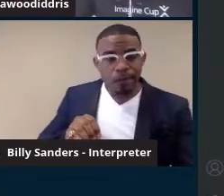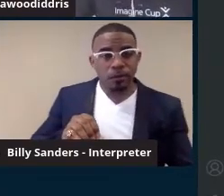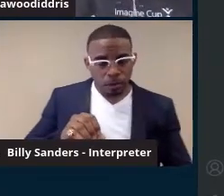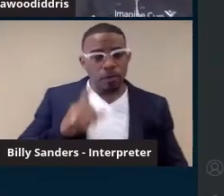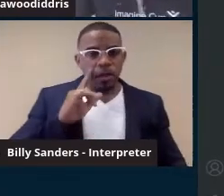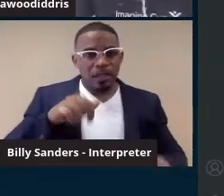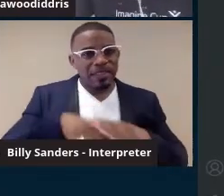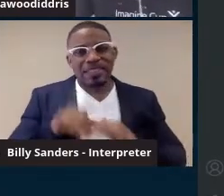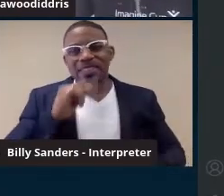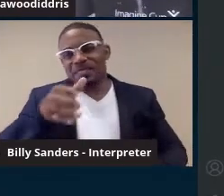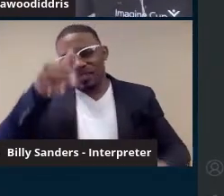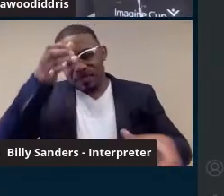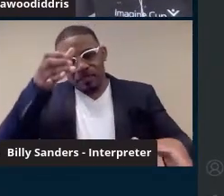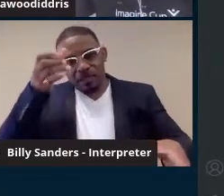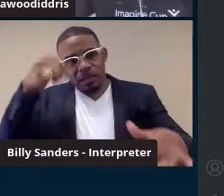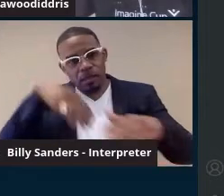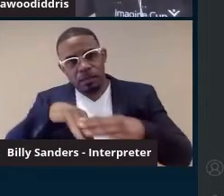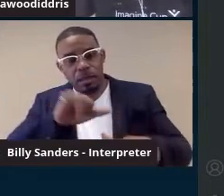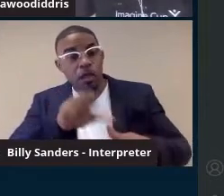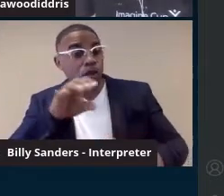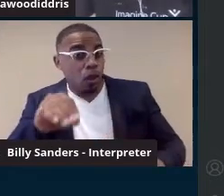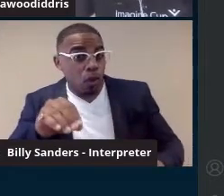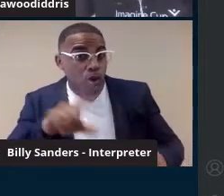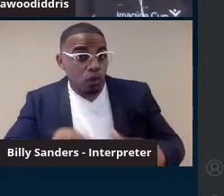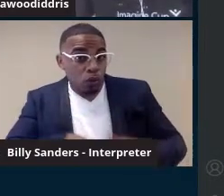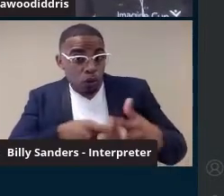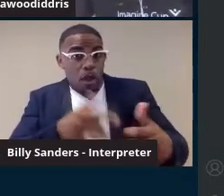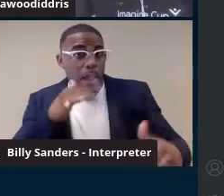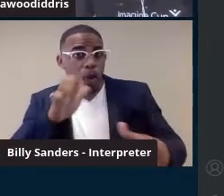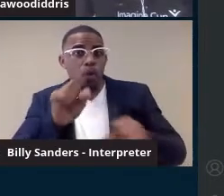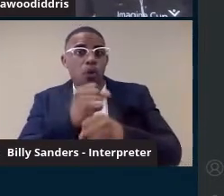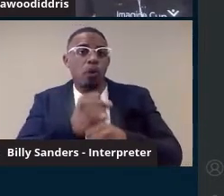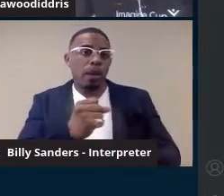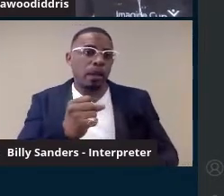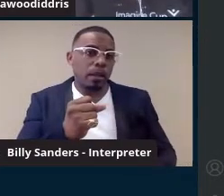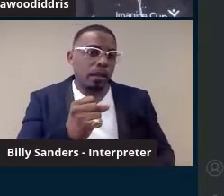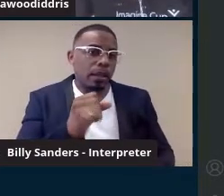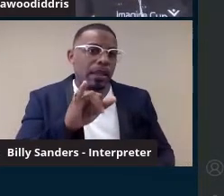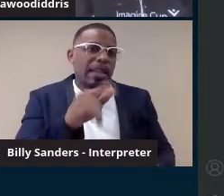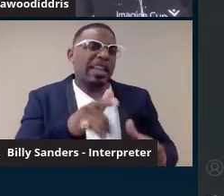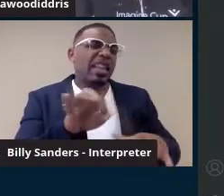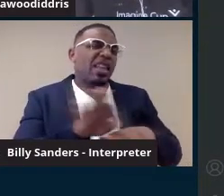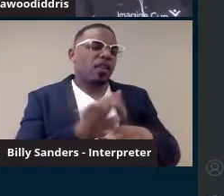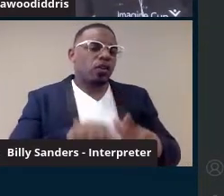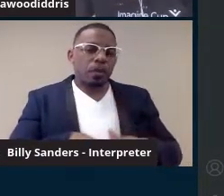DB instance coming in. So to start, I'm going to create an async function again.